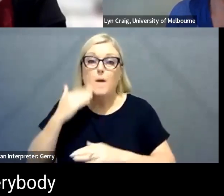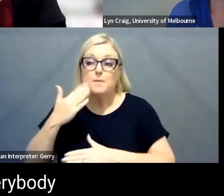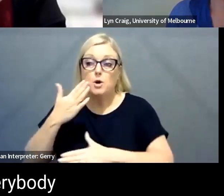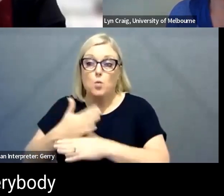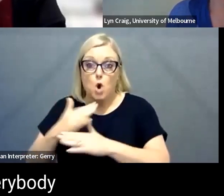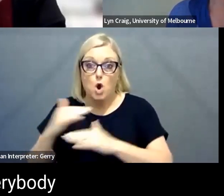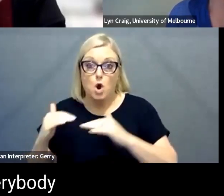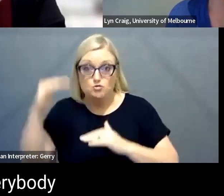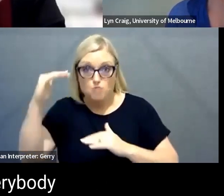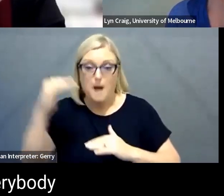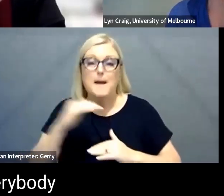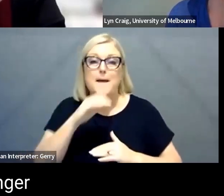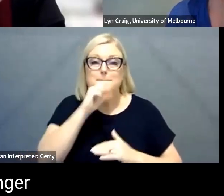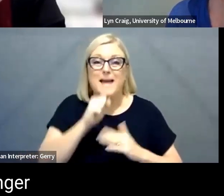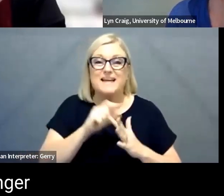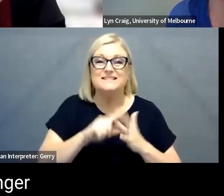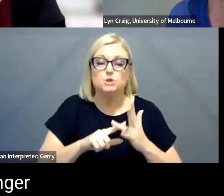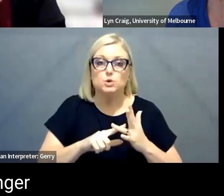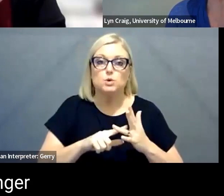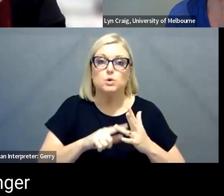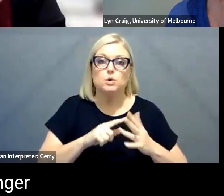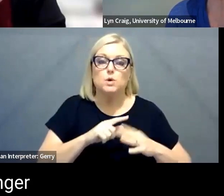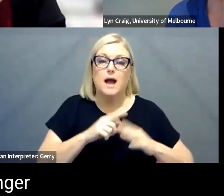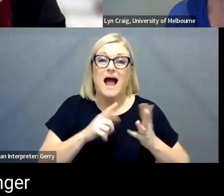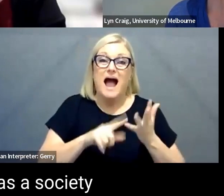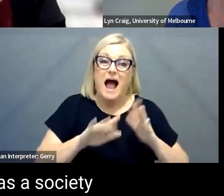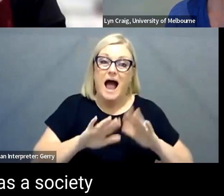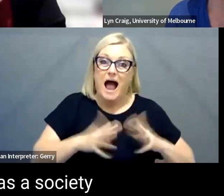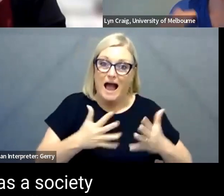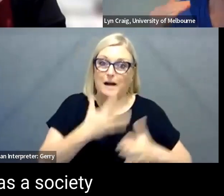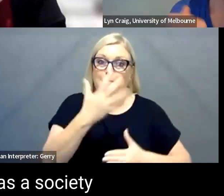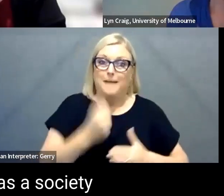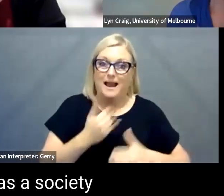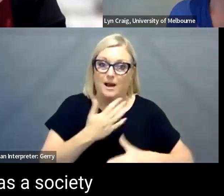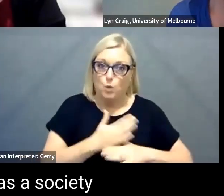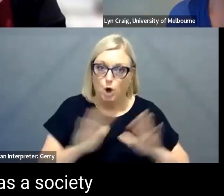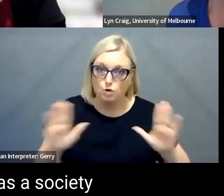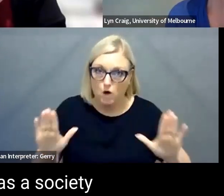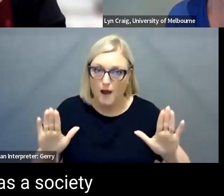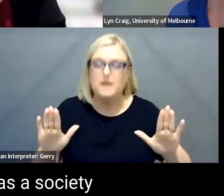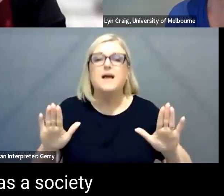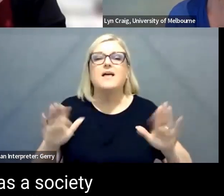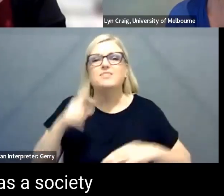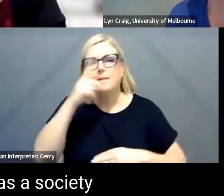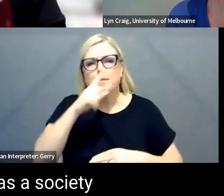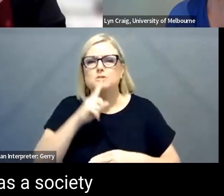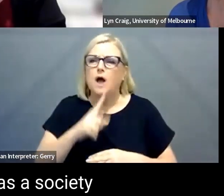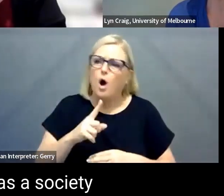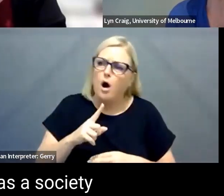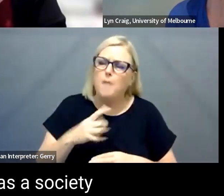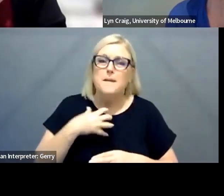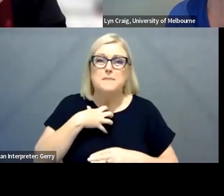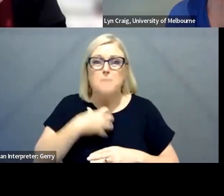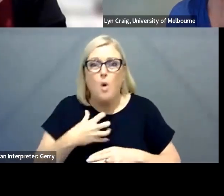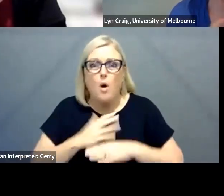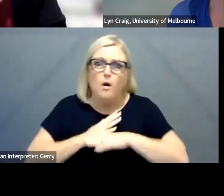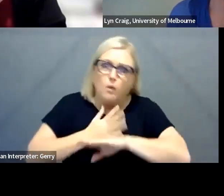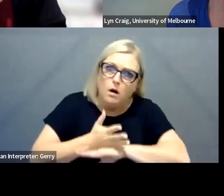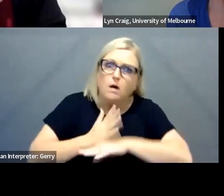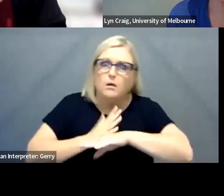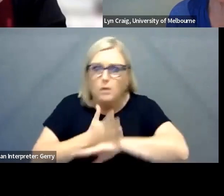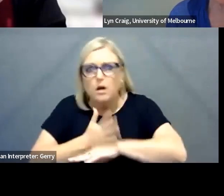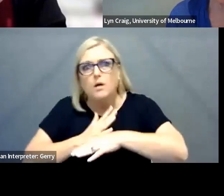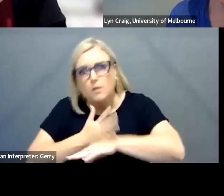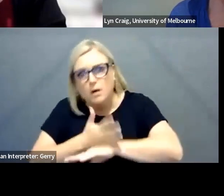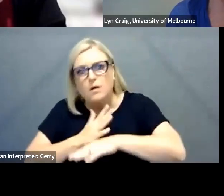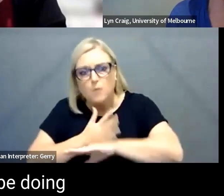is everybody should work harder and longer than they already are. And so I think as a society, we have to be willing, if men